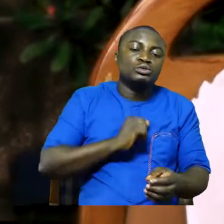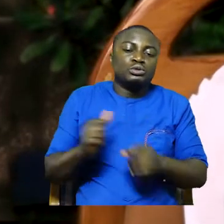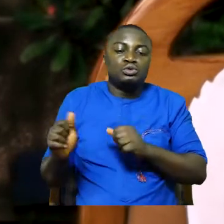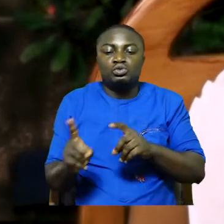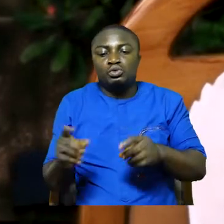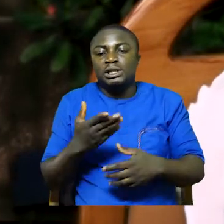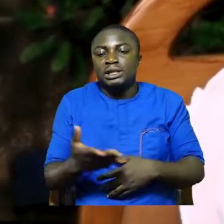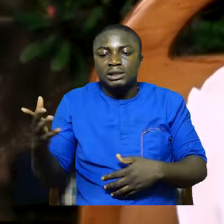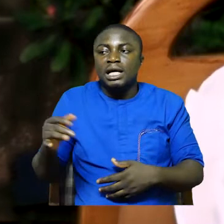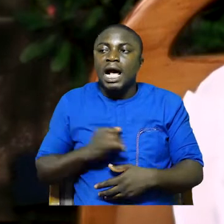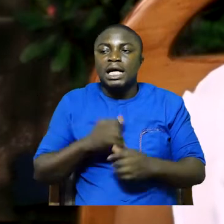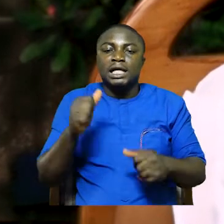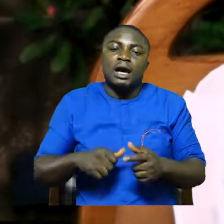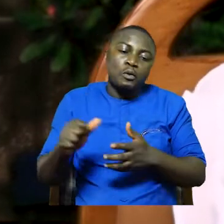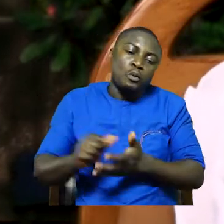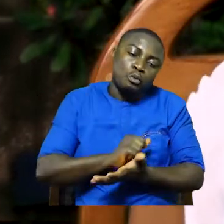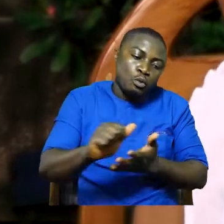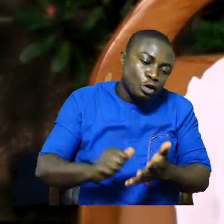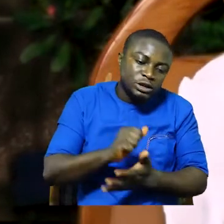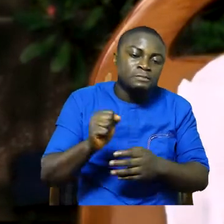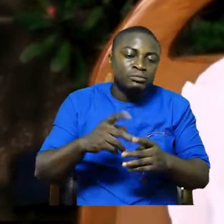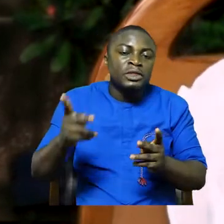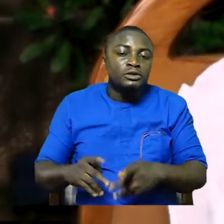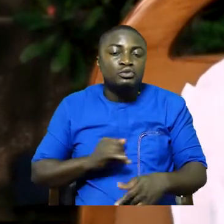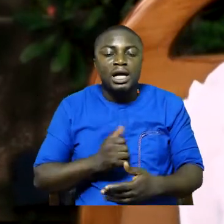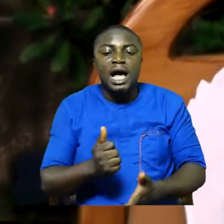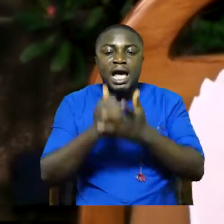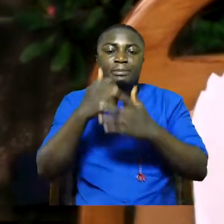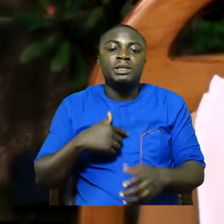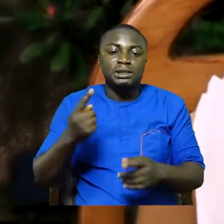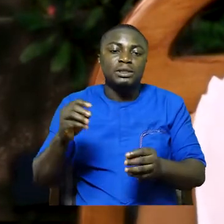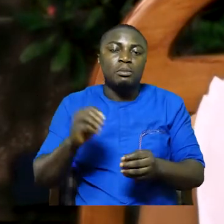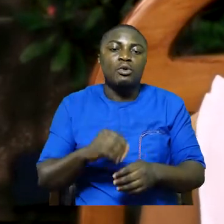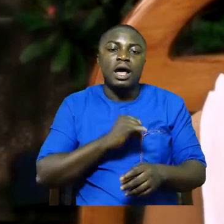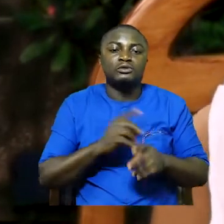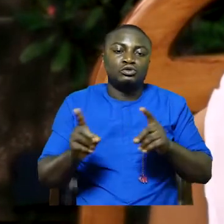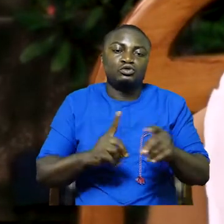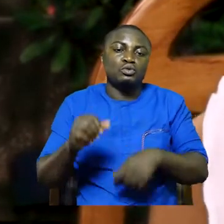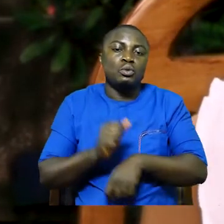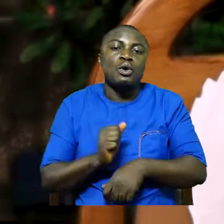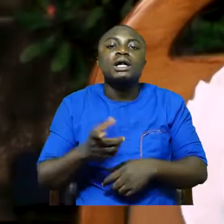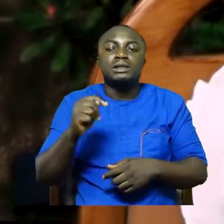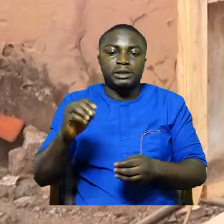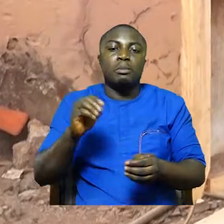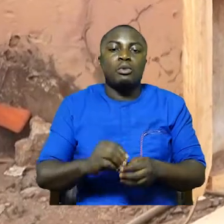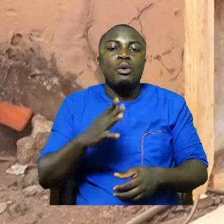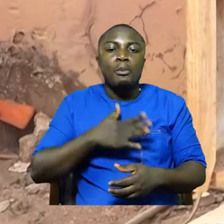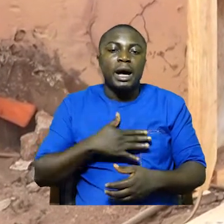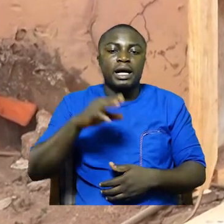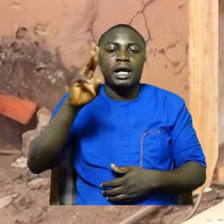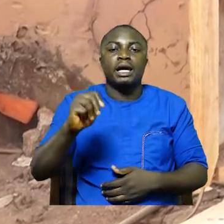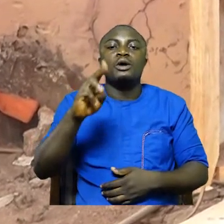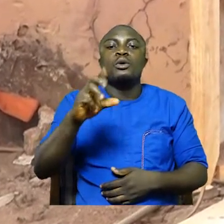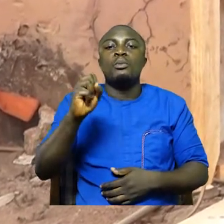and I can do things, I can wash dishes and everything, it will really help me, because the more I do stuff myself, the more my